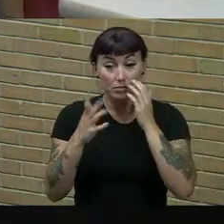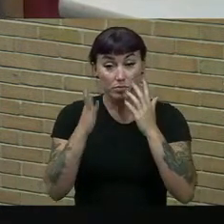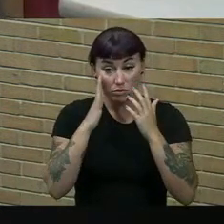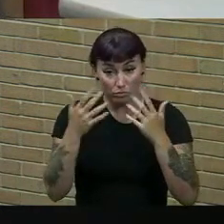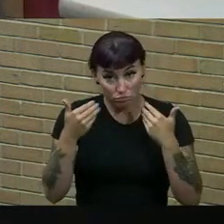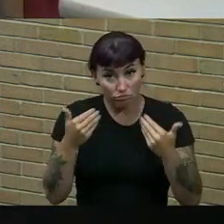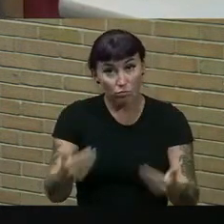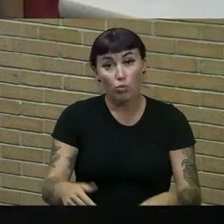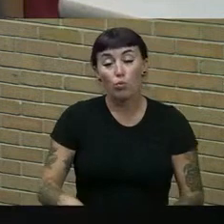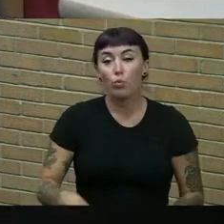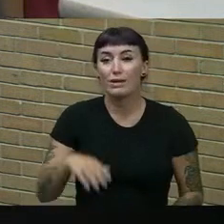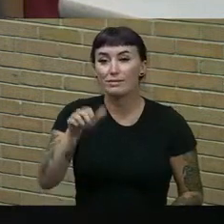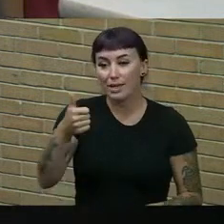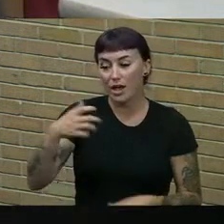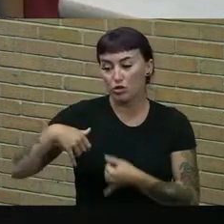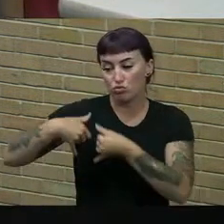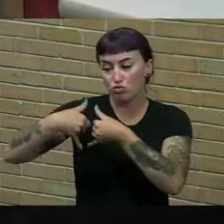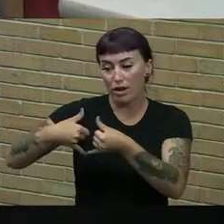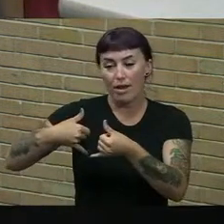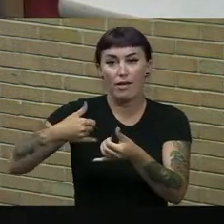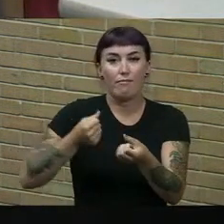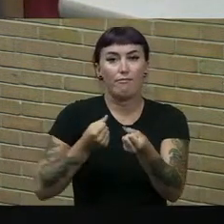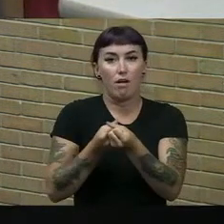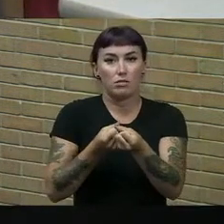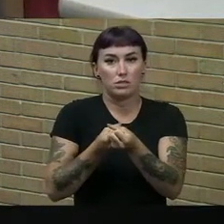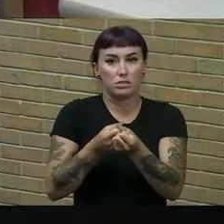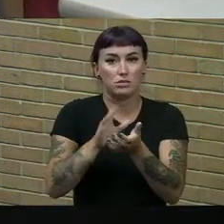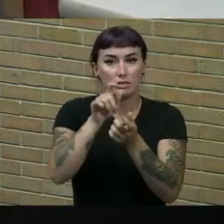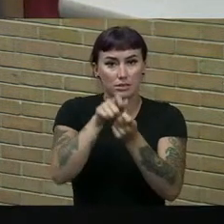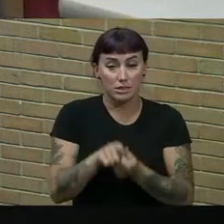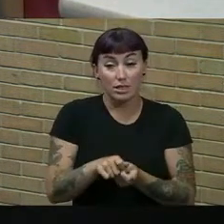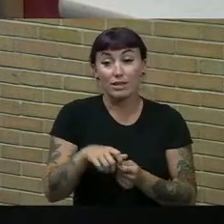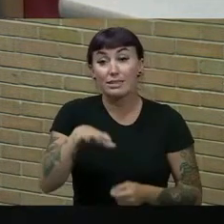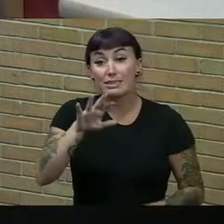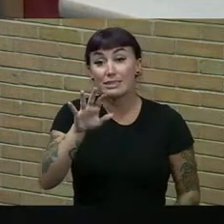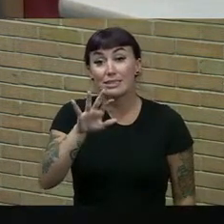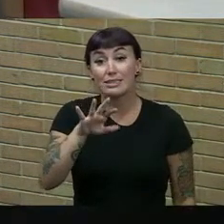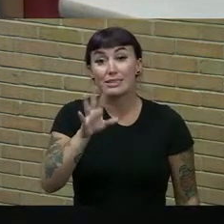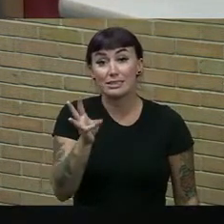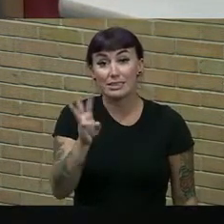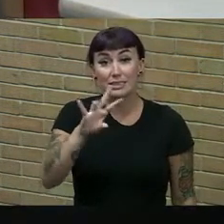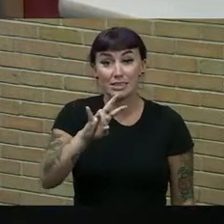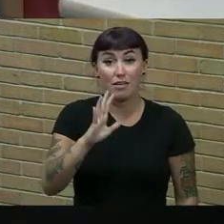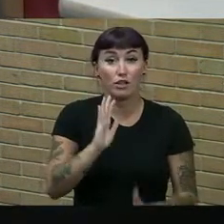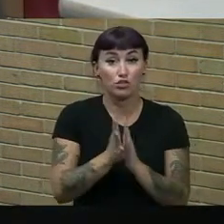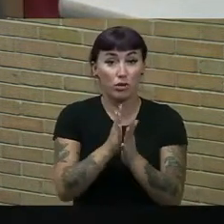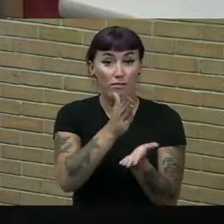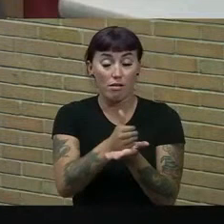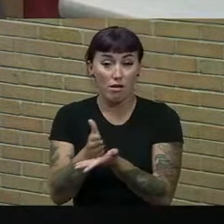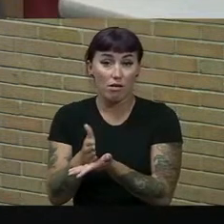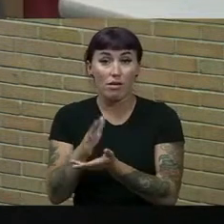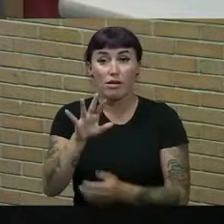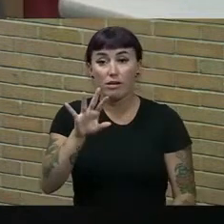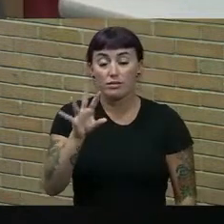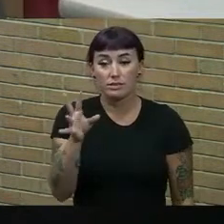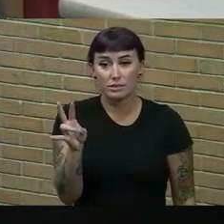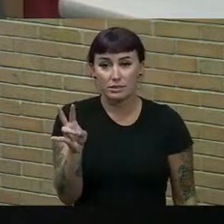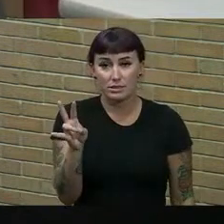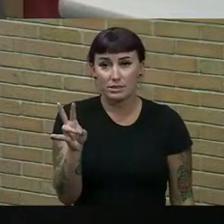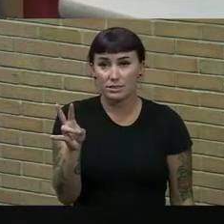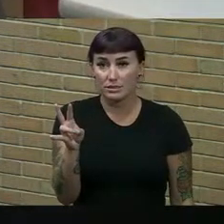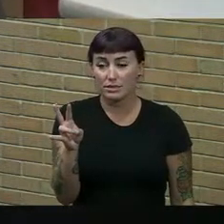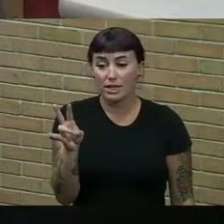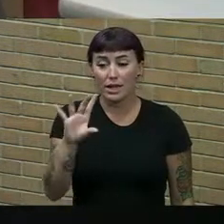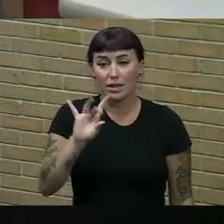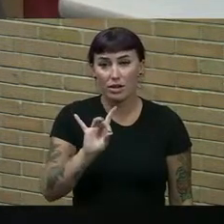grant-funded details in working. 67 traffic stops, 78 all right, I'll go with